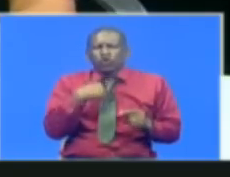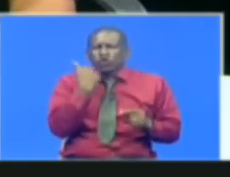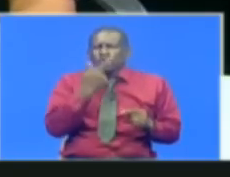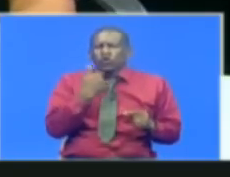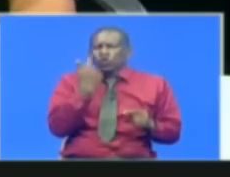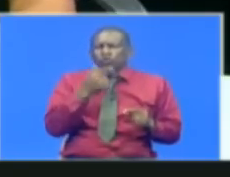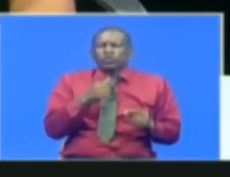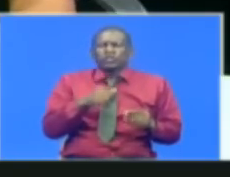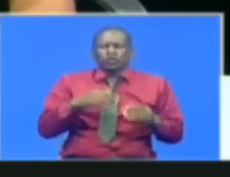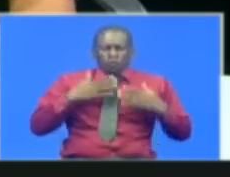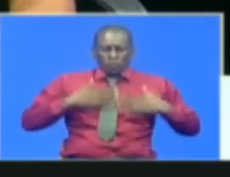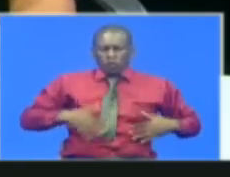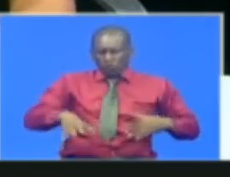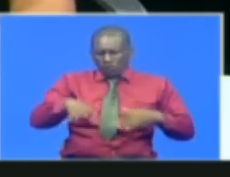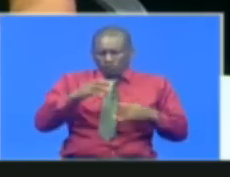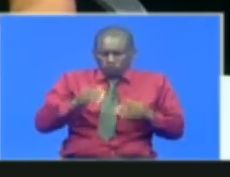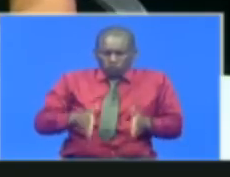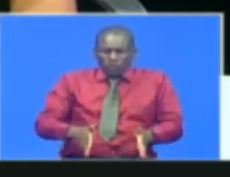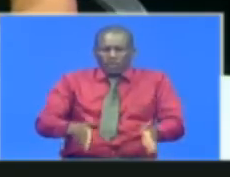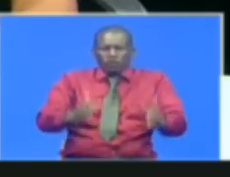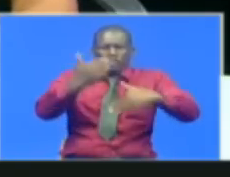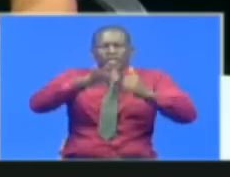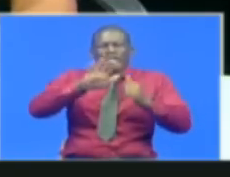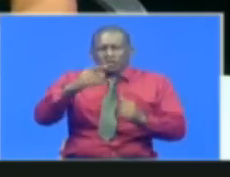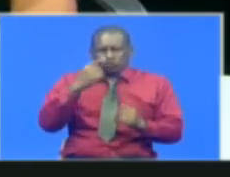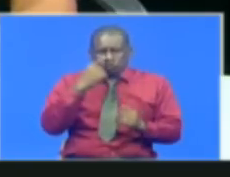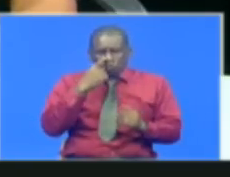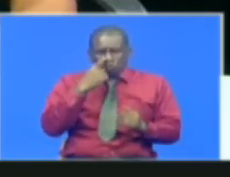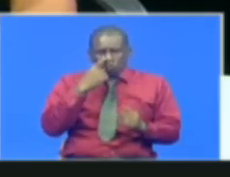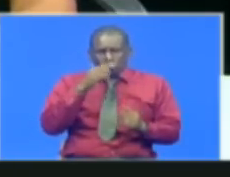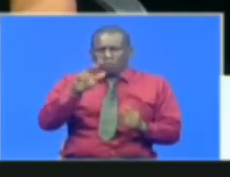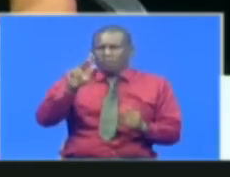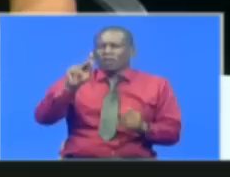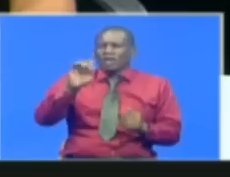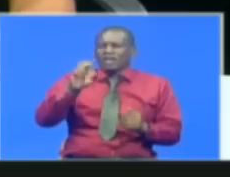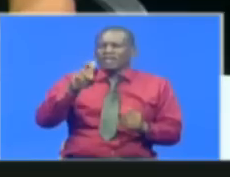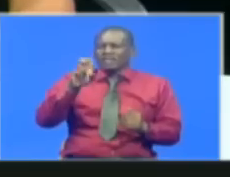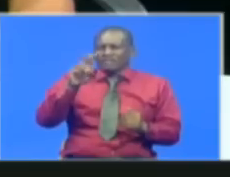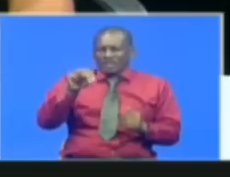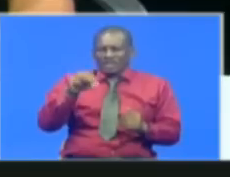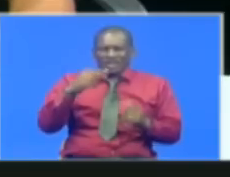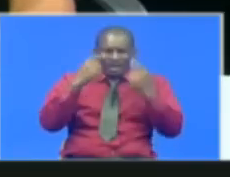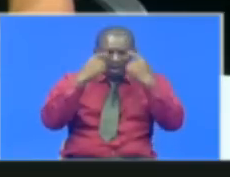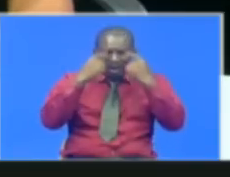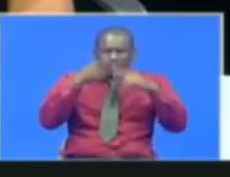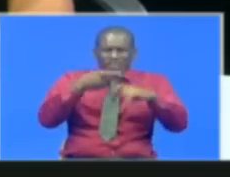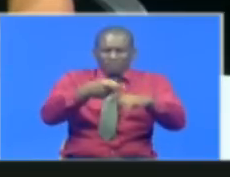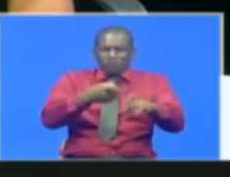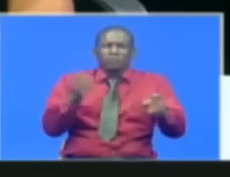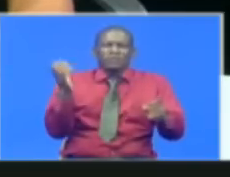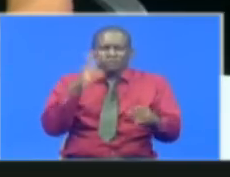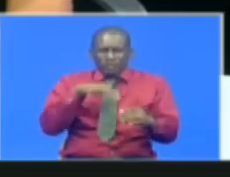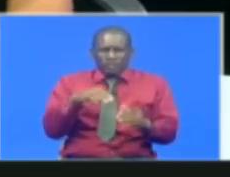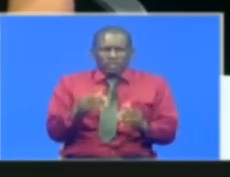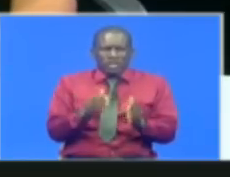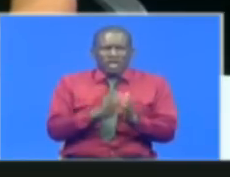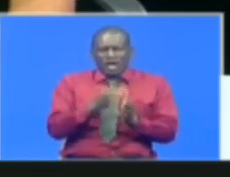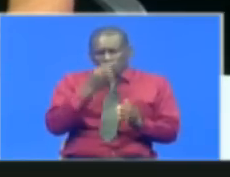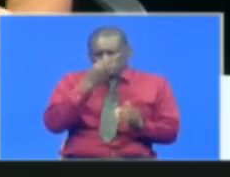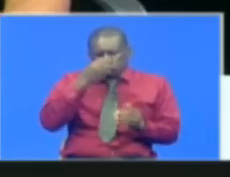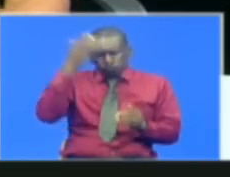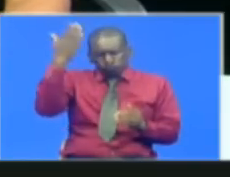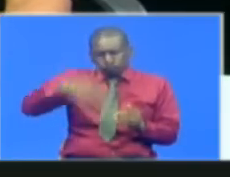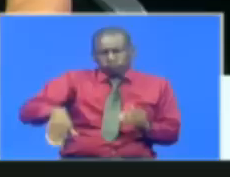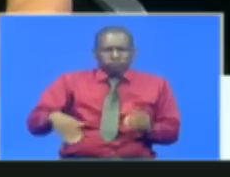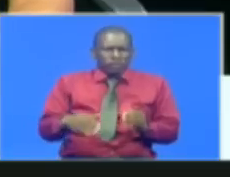body was found by the roadside near his home. Kevin Bowen's eyes had been gouged out, his nose cut